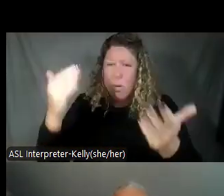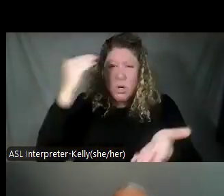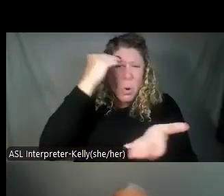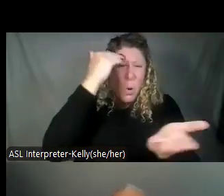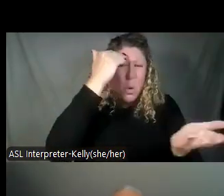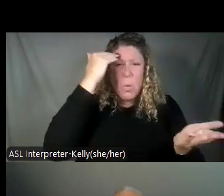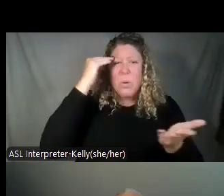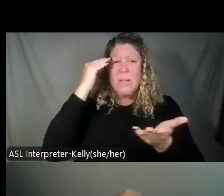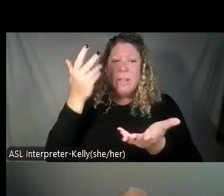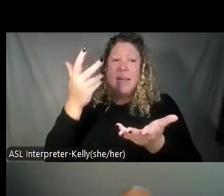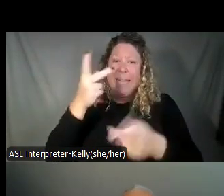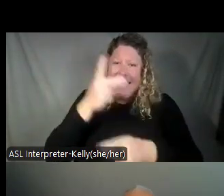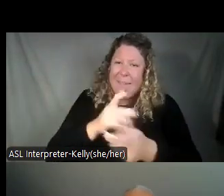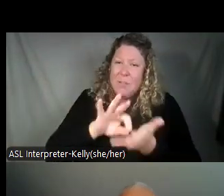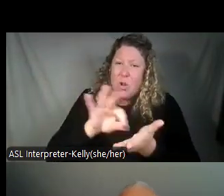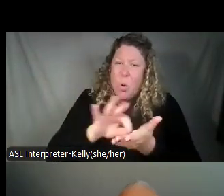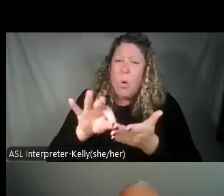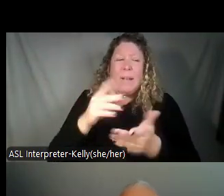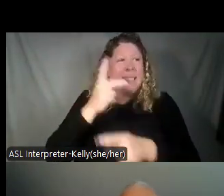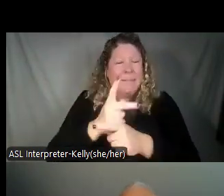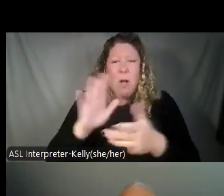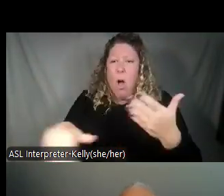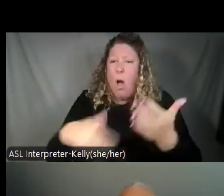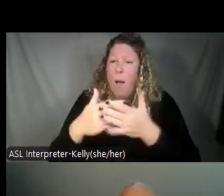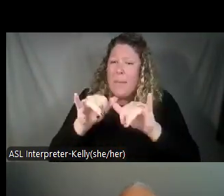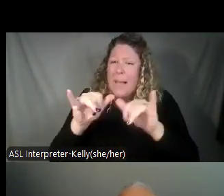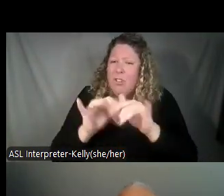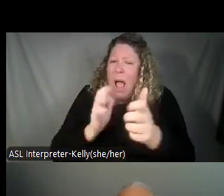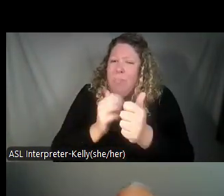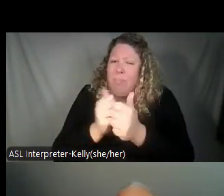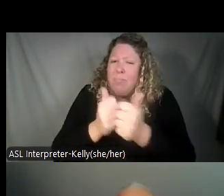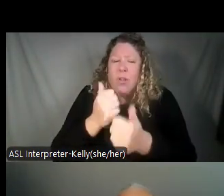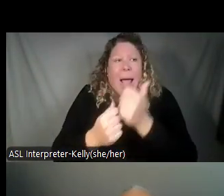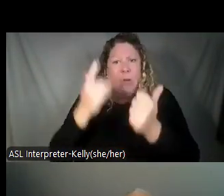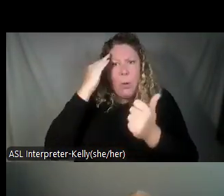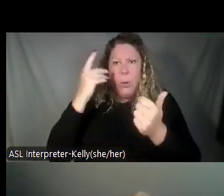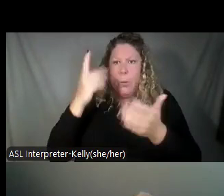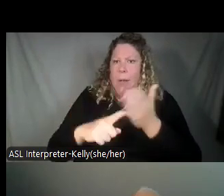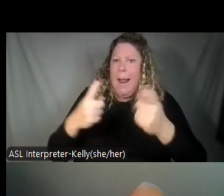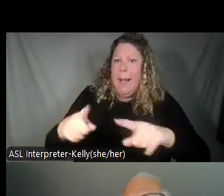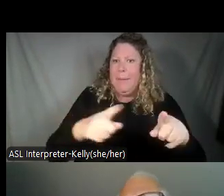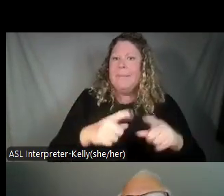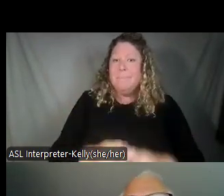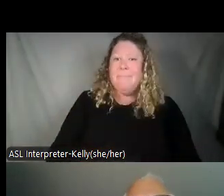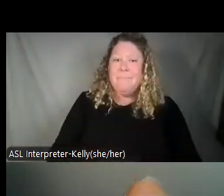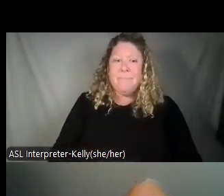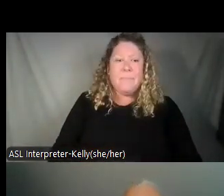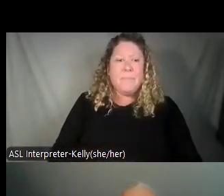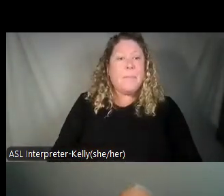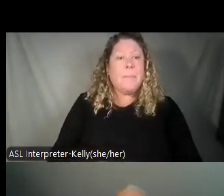and show everybody, and keep it up to date so that everybody knows what the score is. The next part